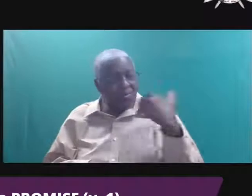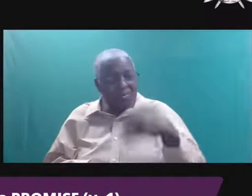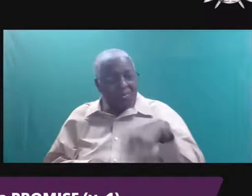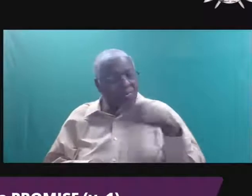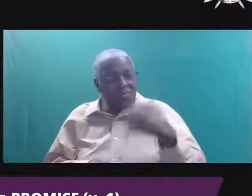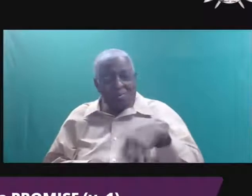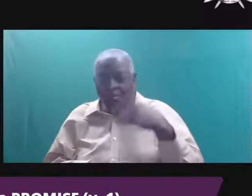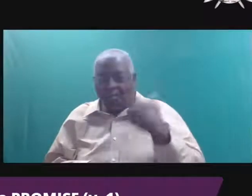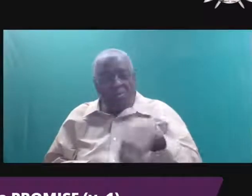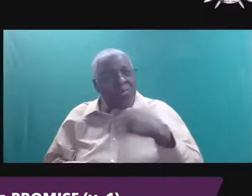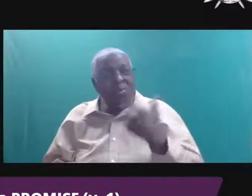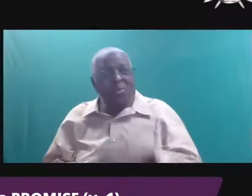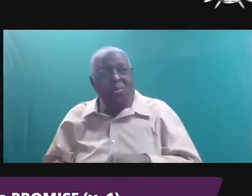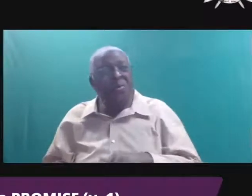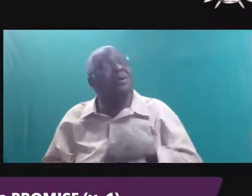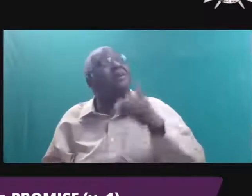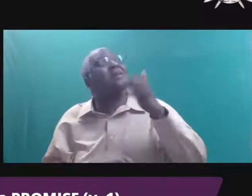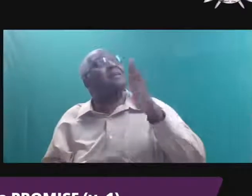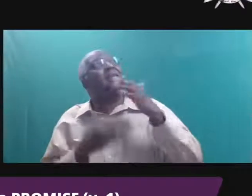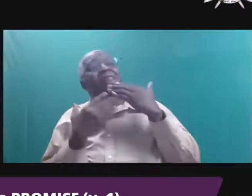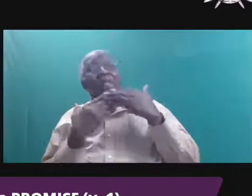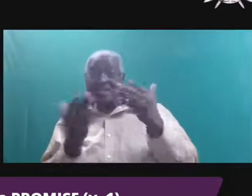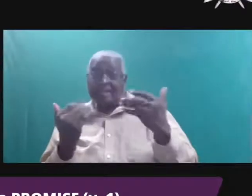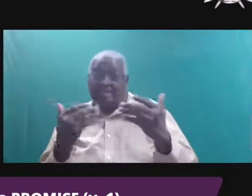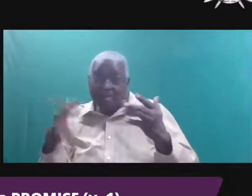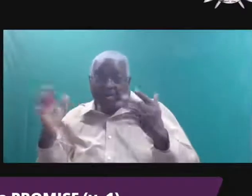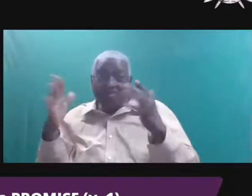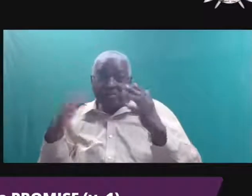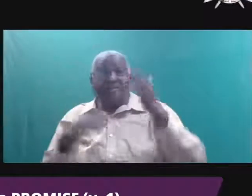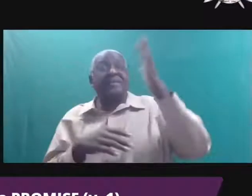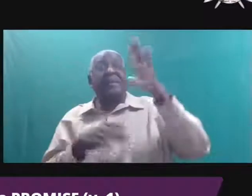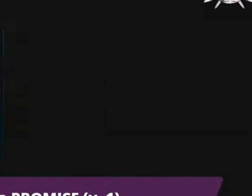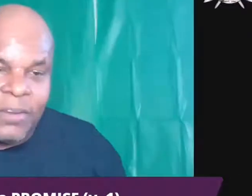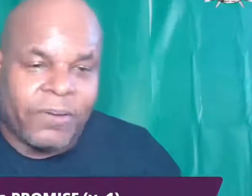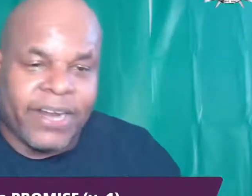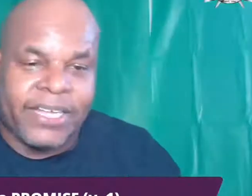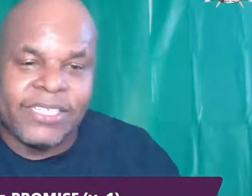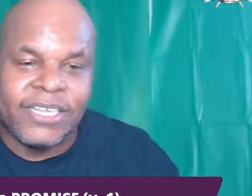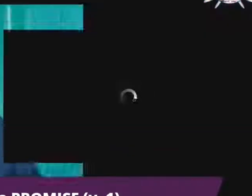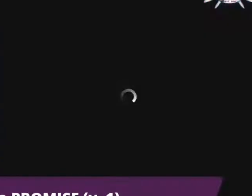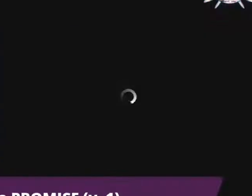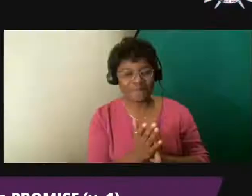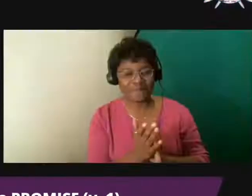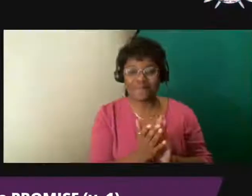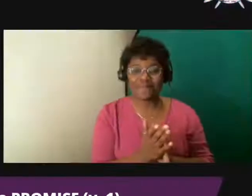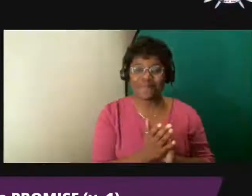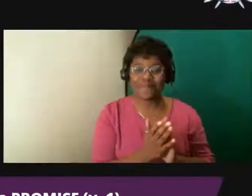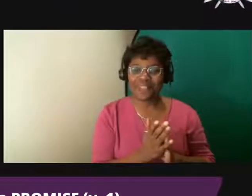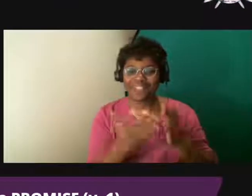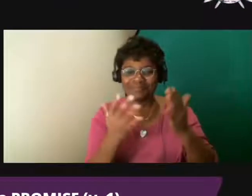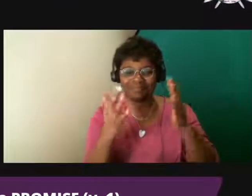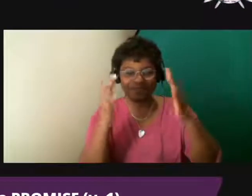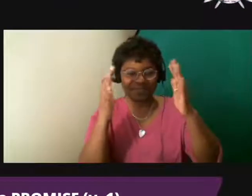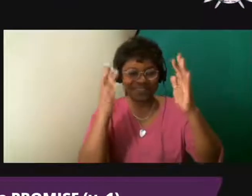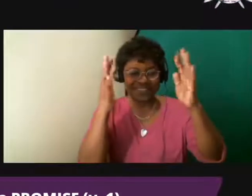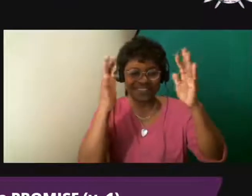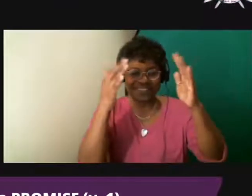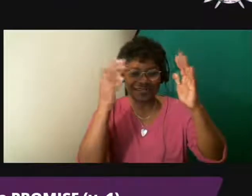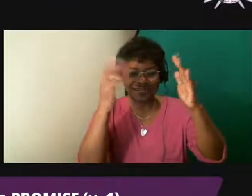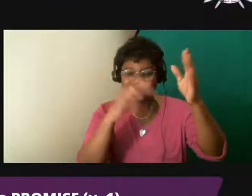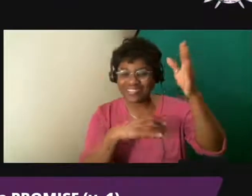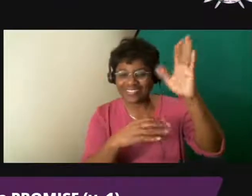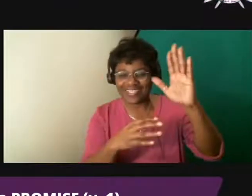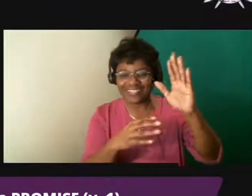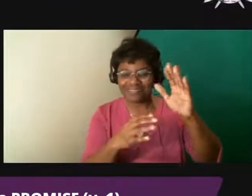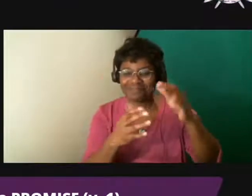Woo-hoo-hoo. God, I thank you. Let's give God a hand of praise. Let's give God a hand of praise. Oh,